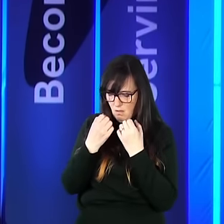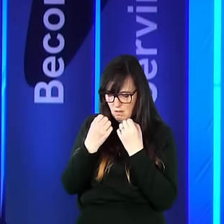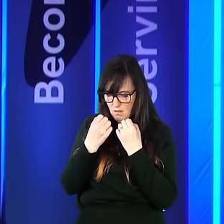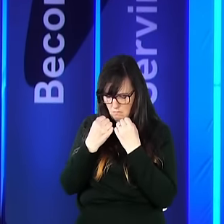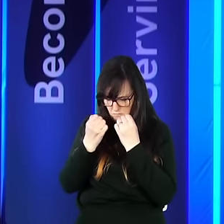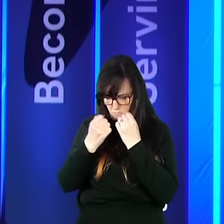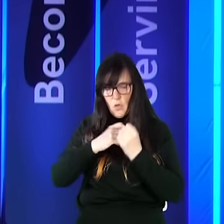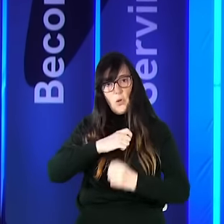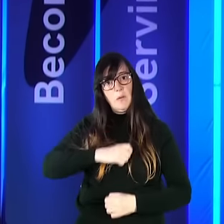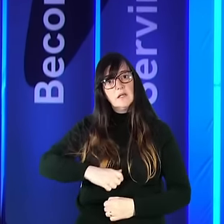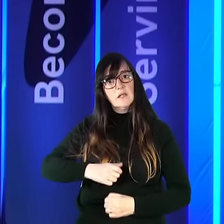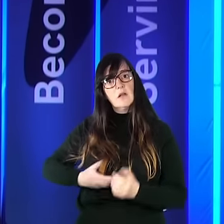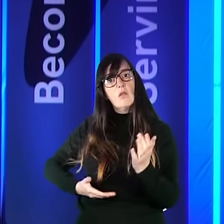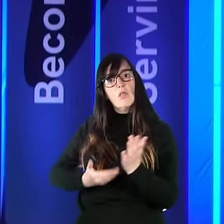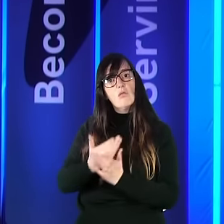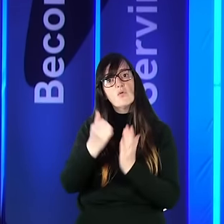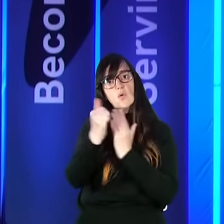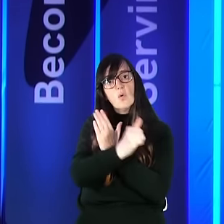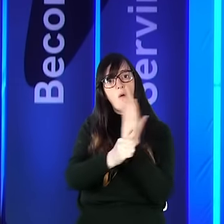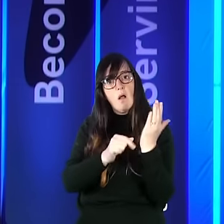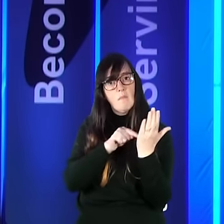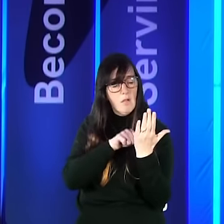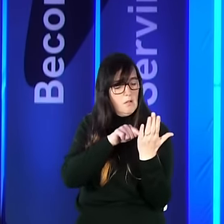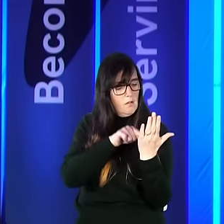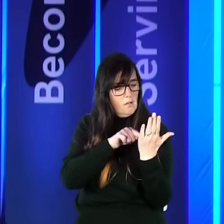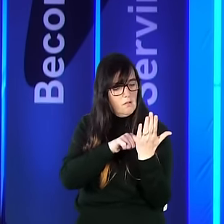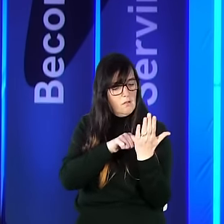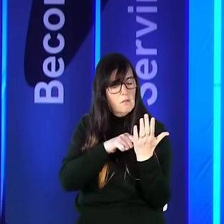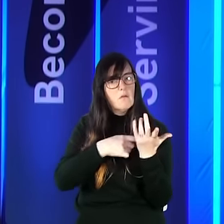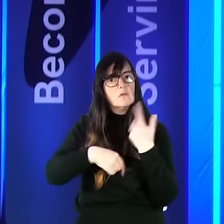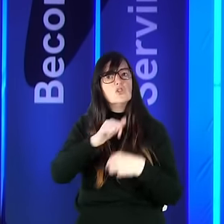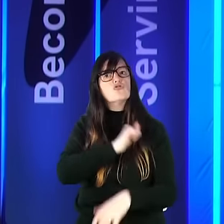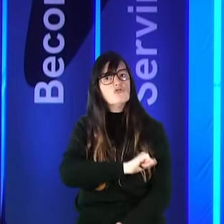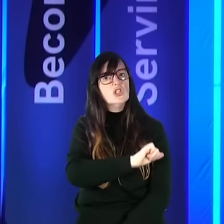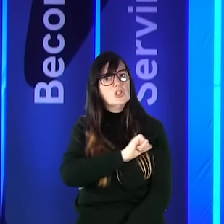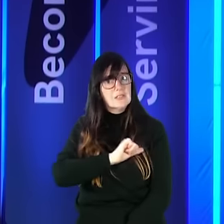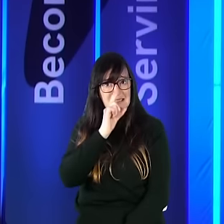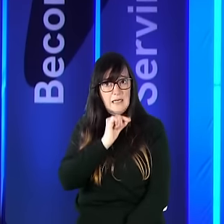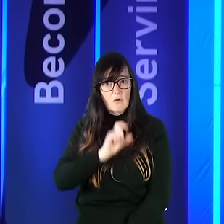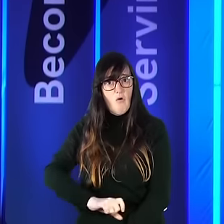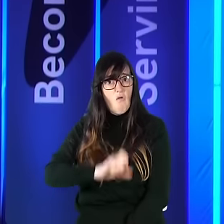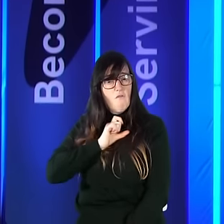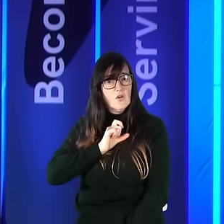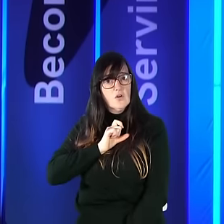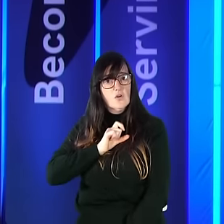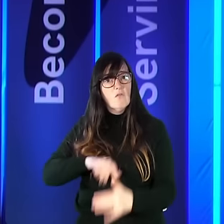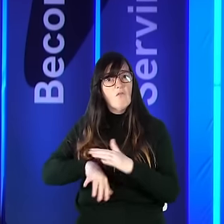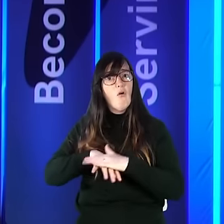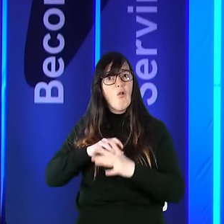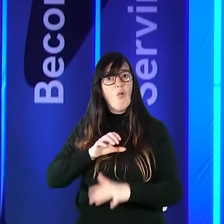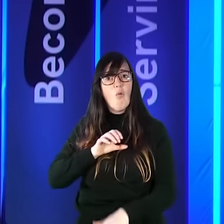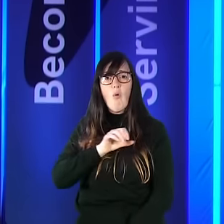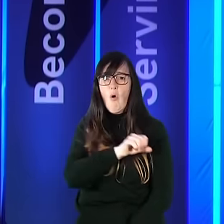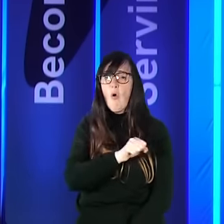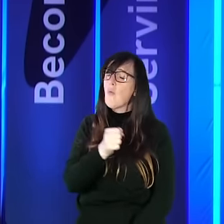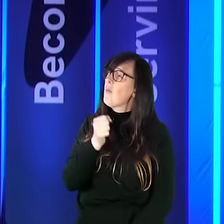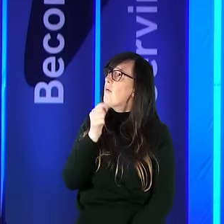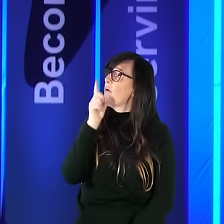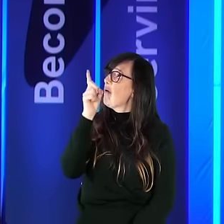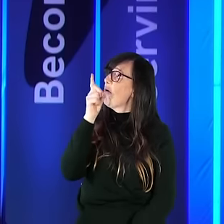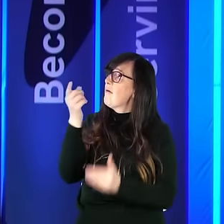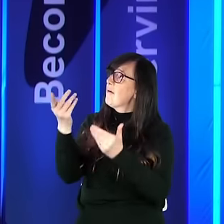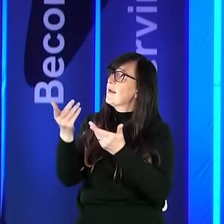word. And as Christians, we can be confident and full of hope in this identity that God has given us as